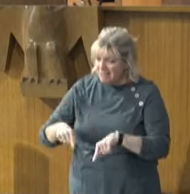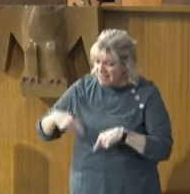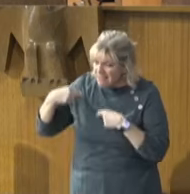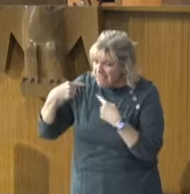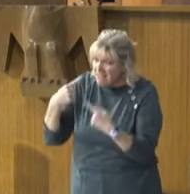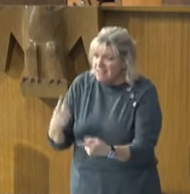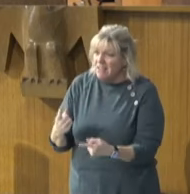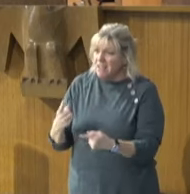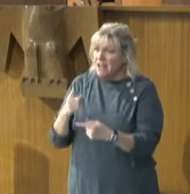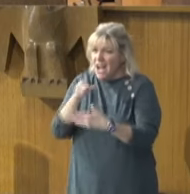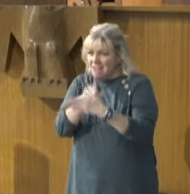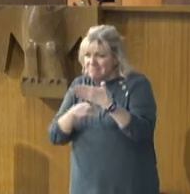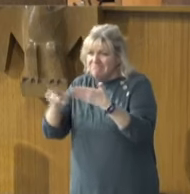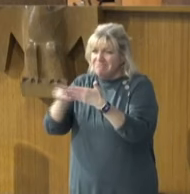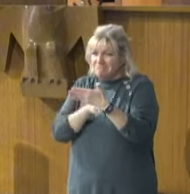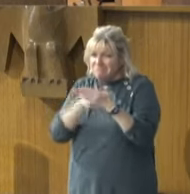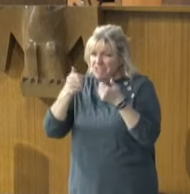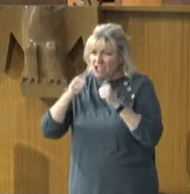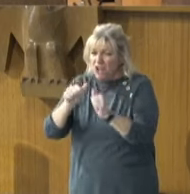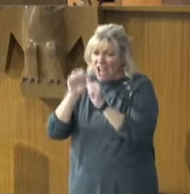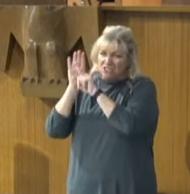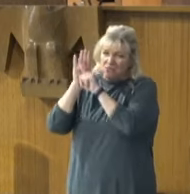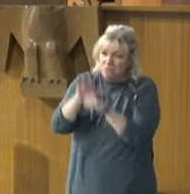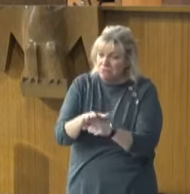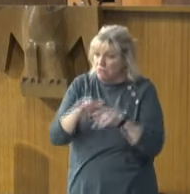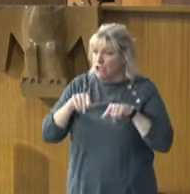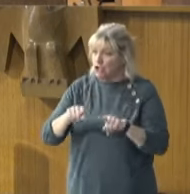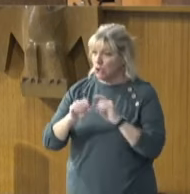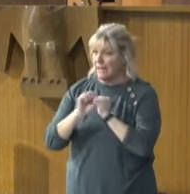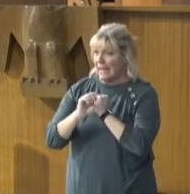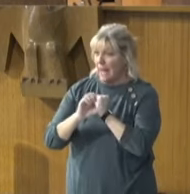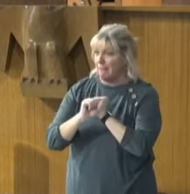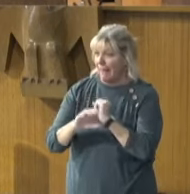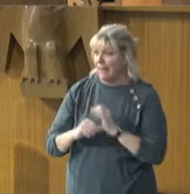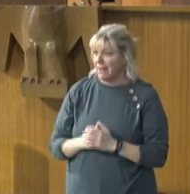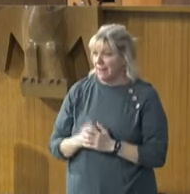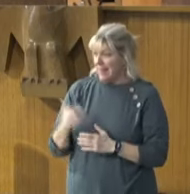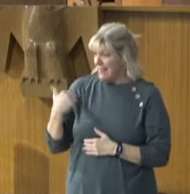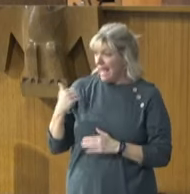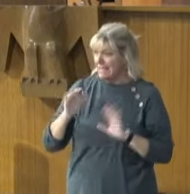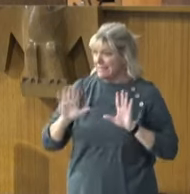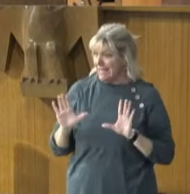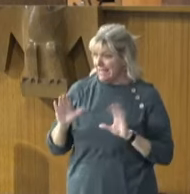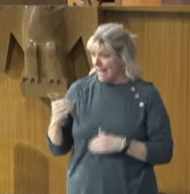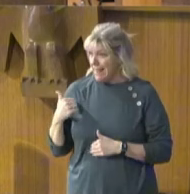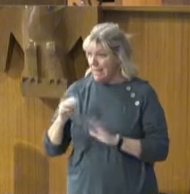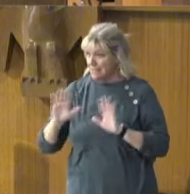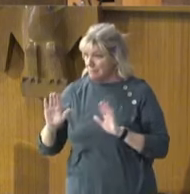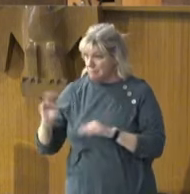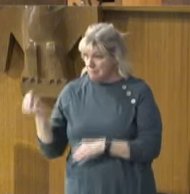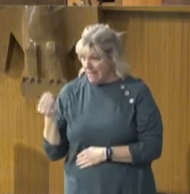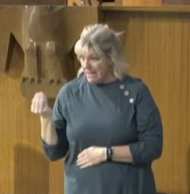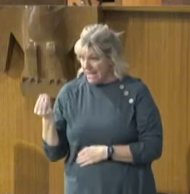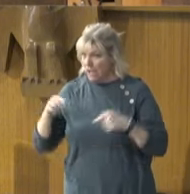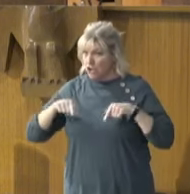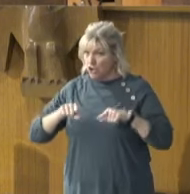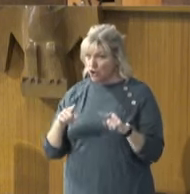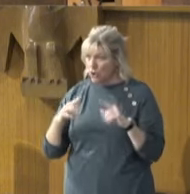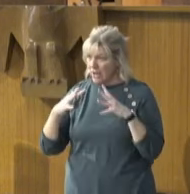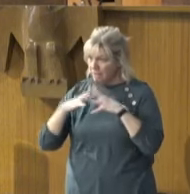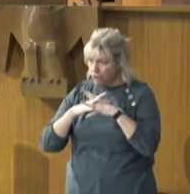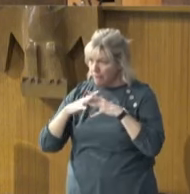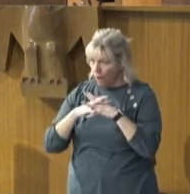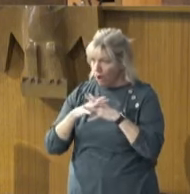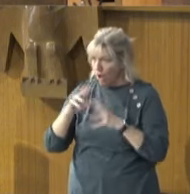attack in campaign ads, and one that aired this last Sunday and Monday during nationally televised NFL